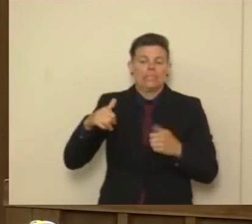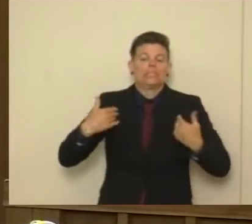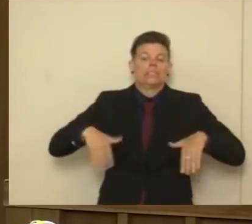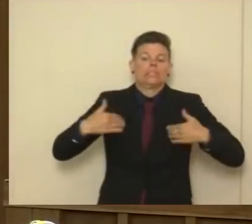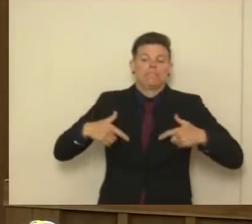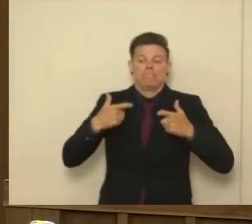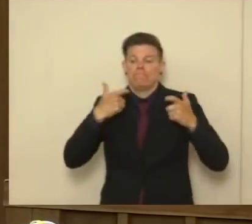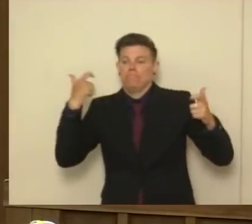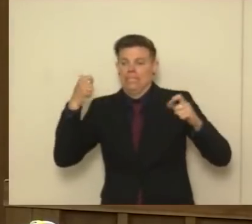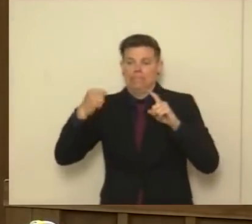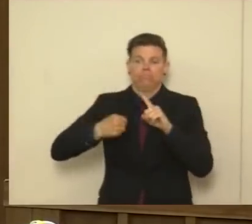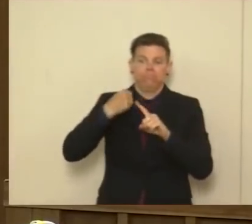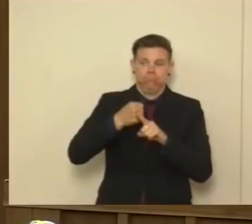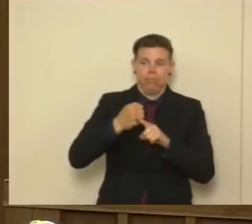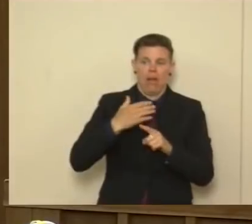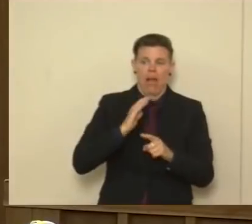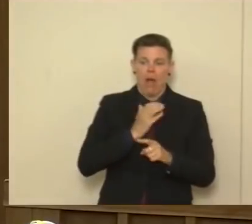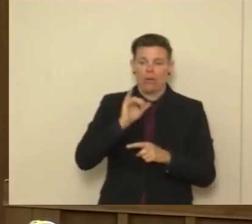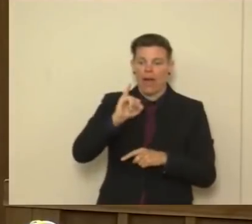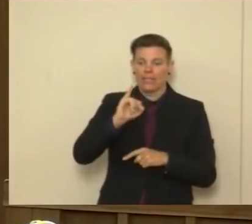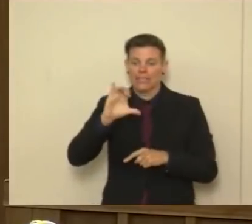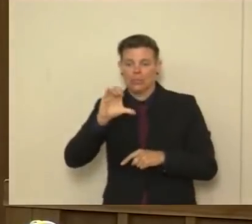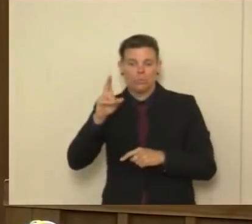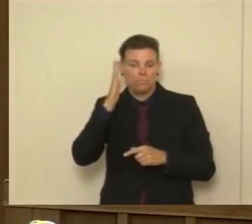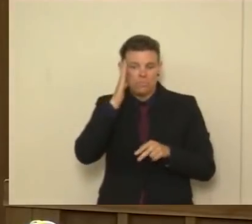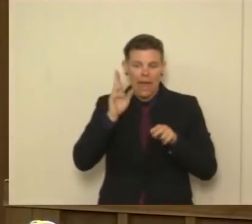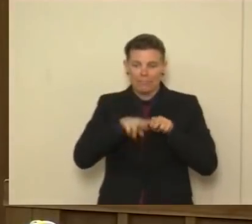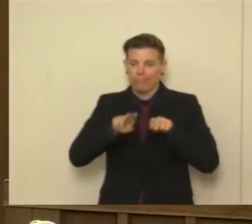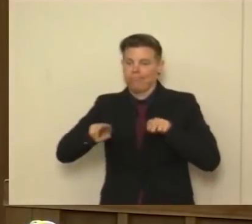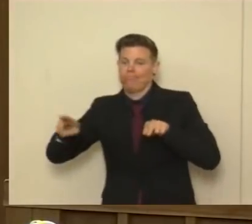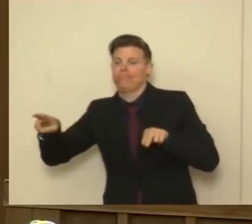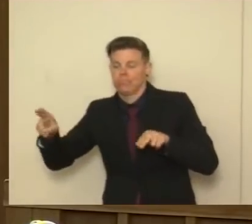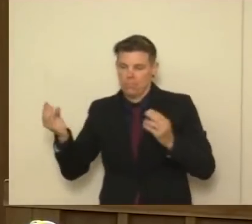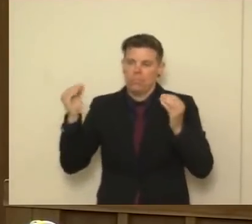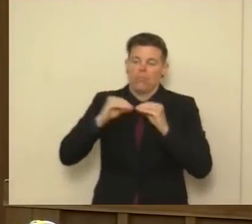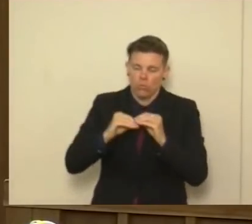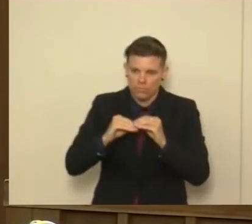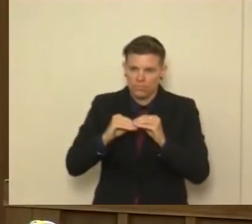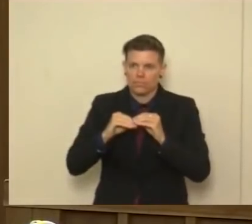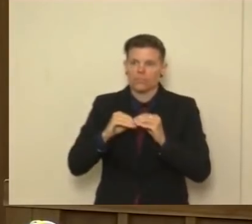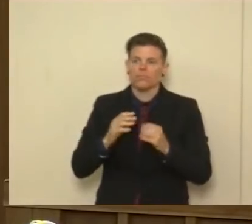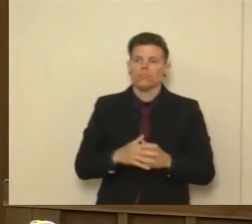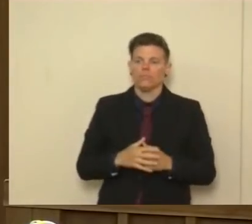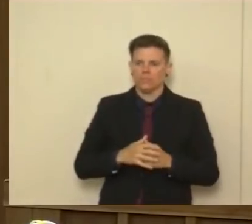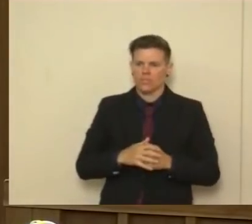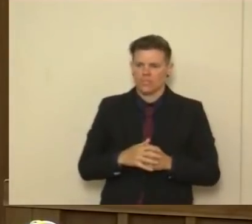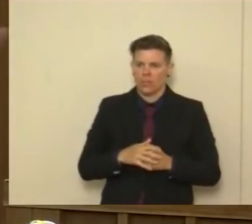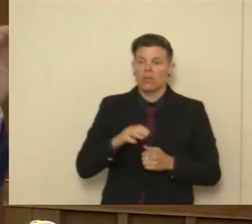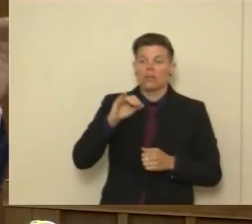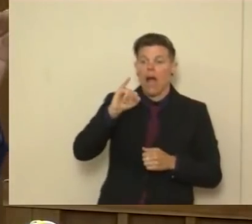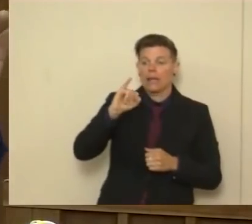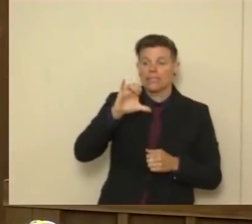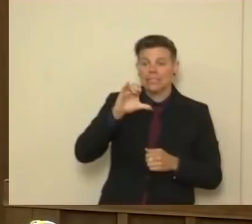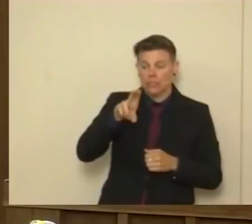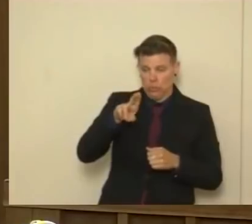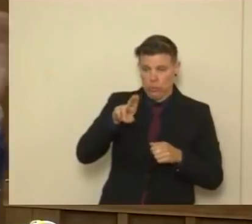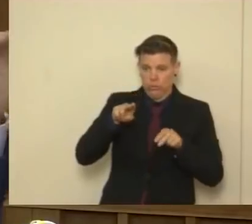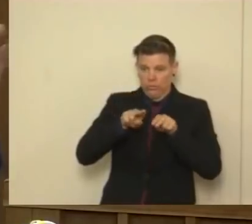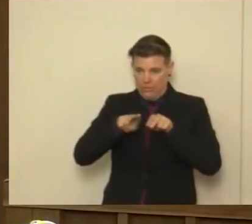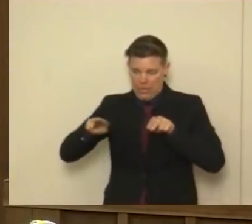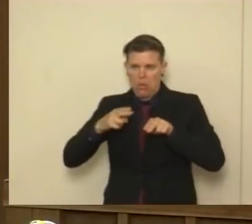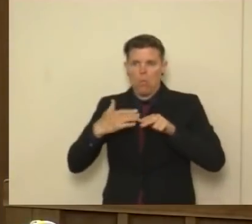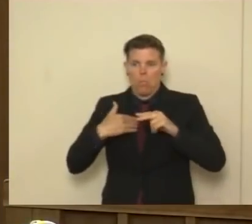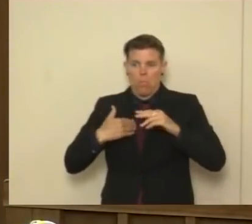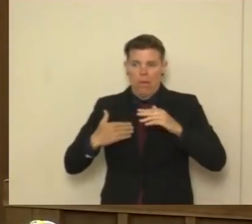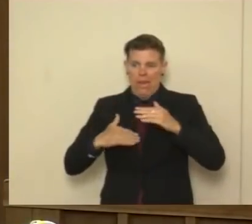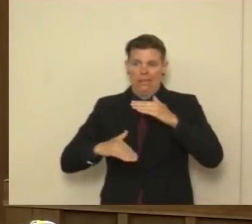our own ICU beds. Our hub hospital ICU beds have been above the baseline capacity, like full,